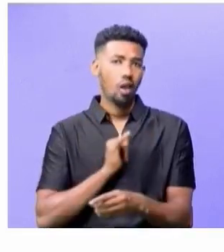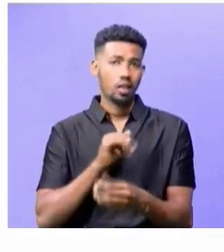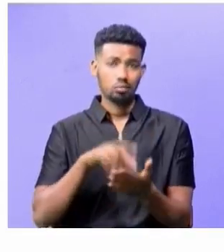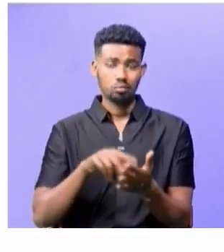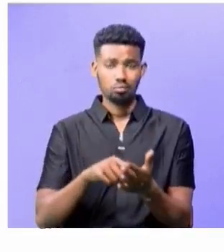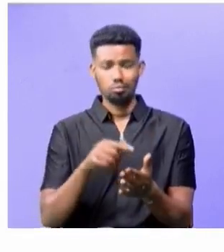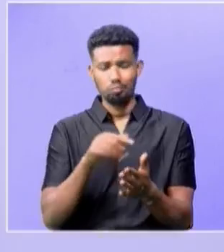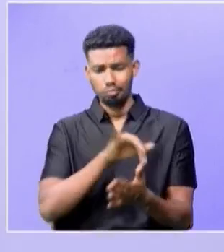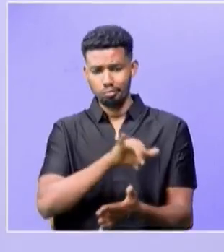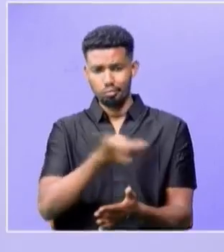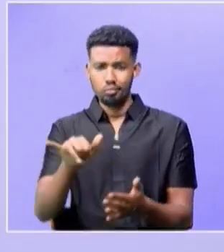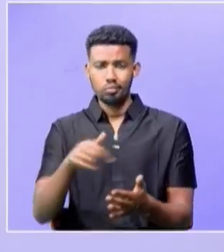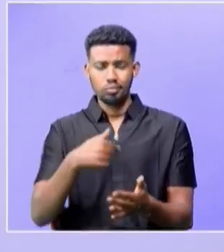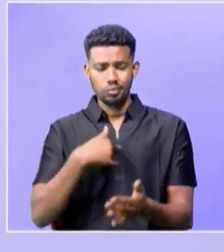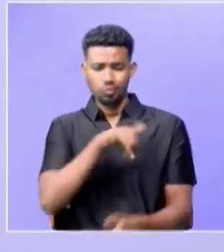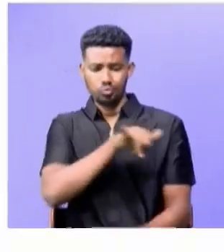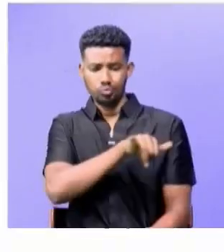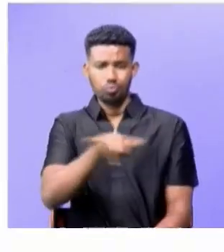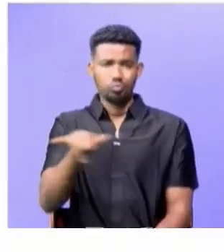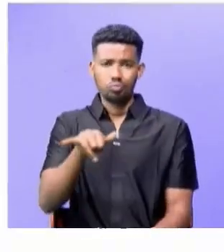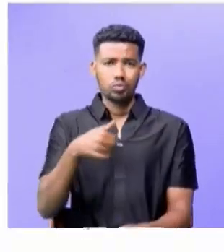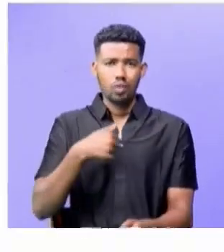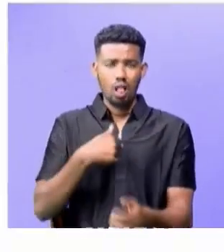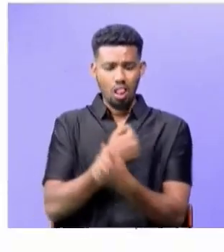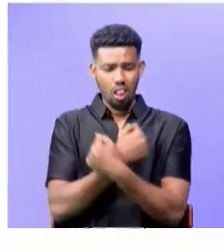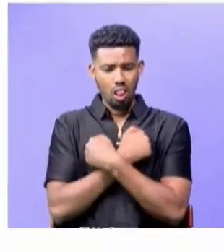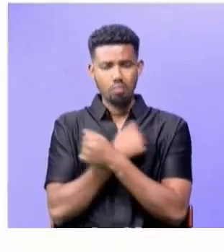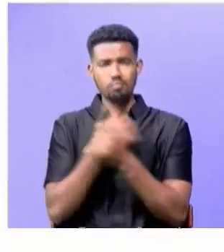It means I love playing football.